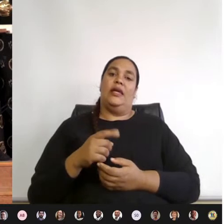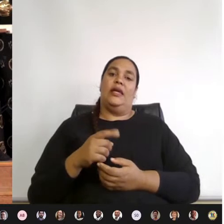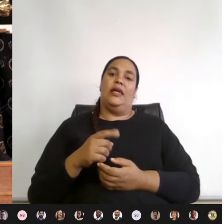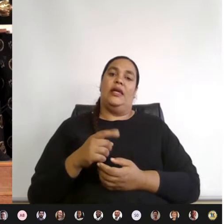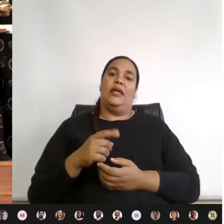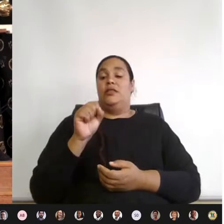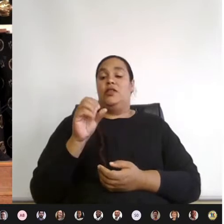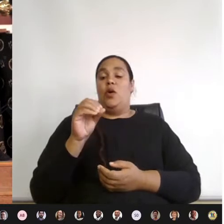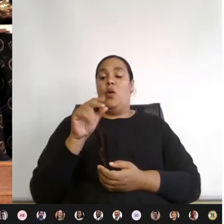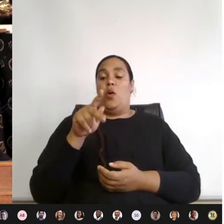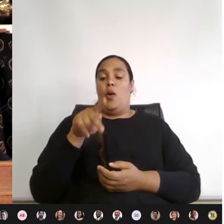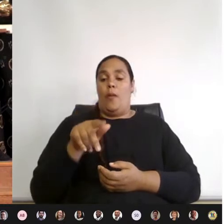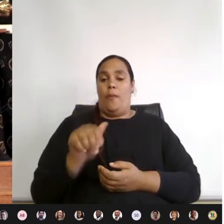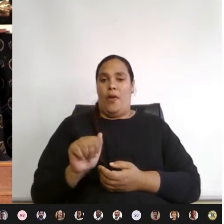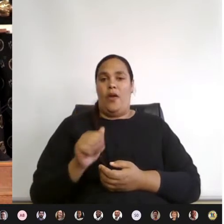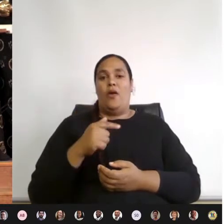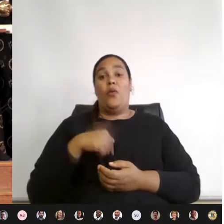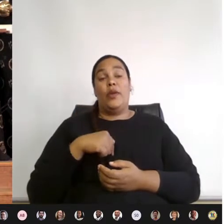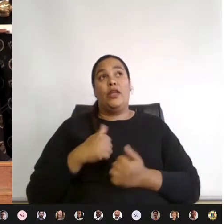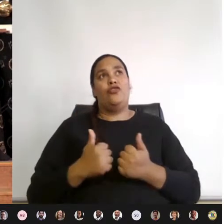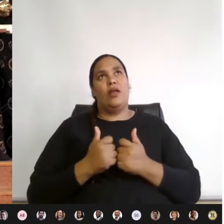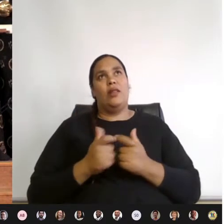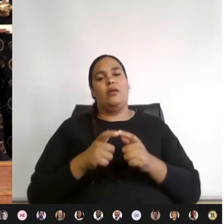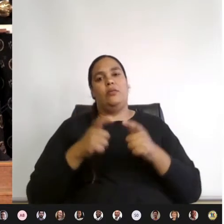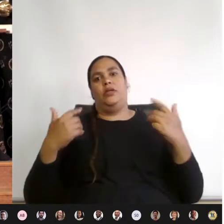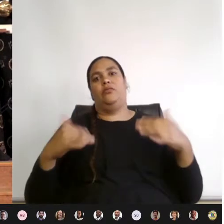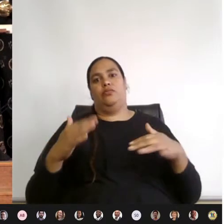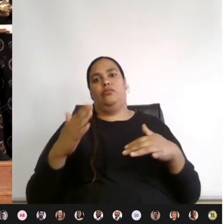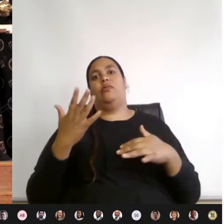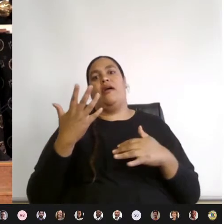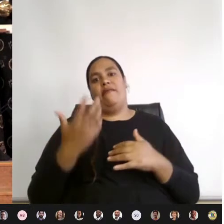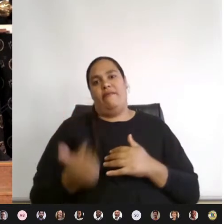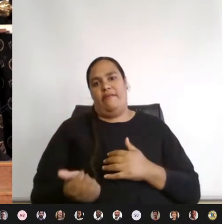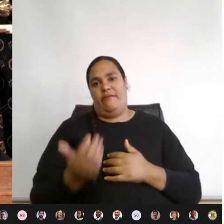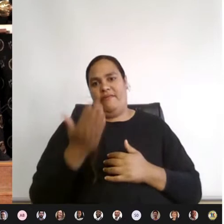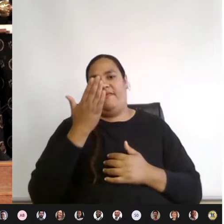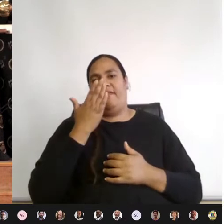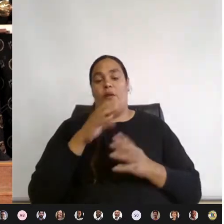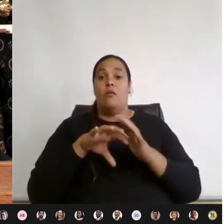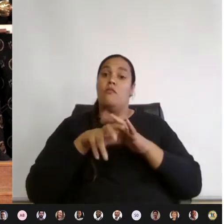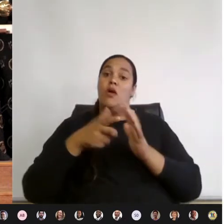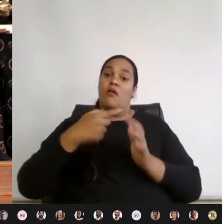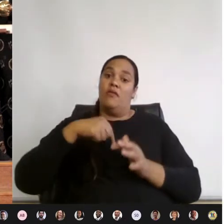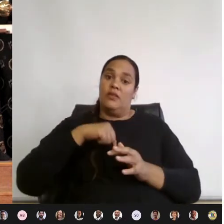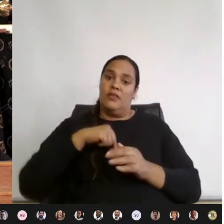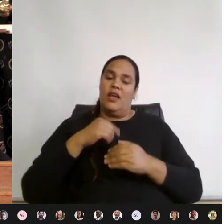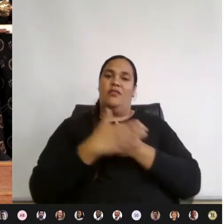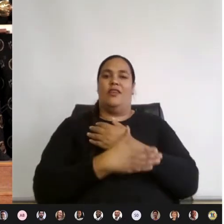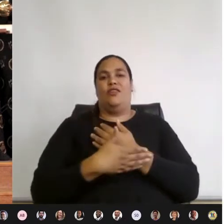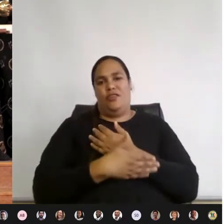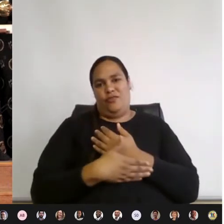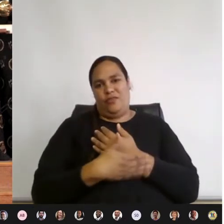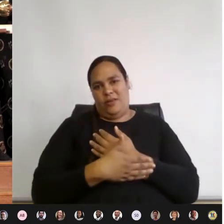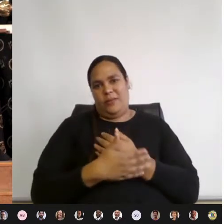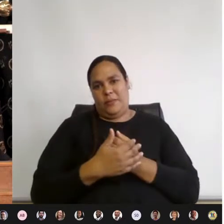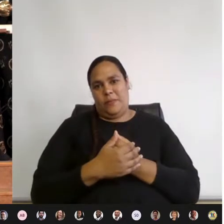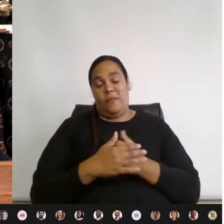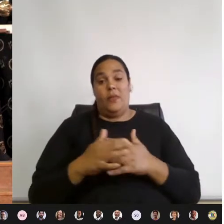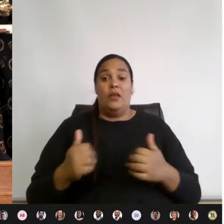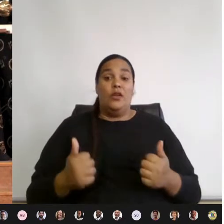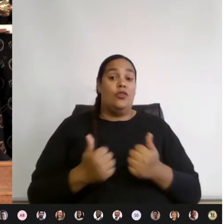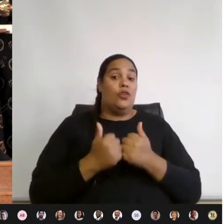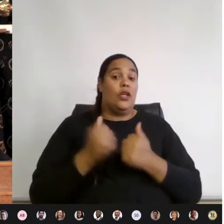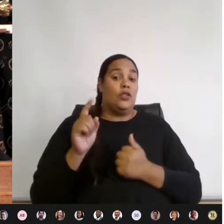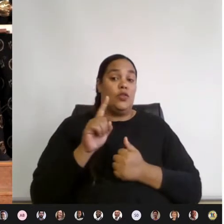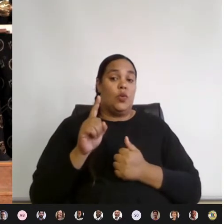we have got huge challenges ahead of us, our province and our country. The challenges